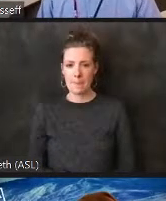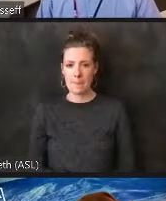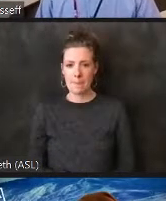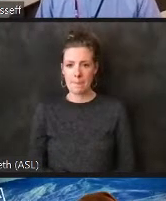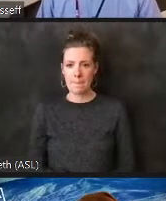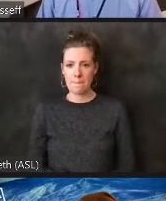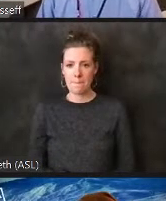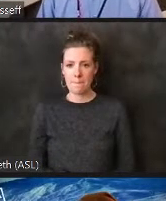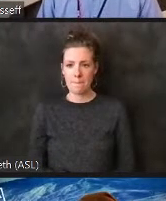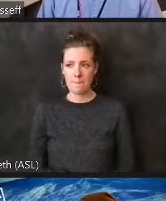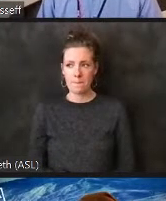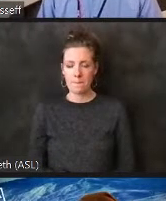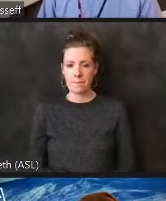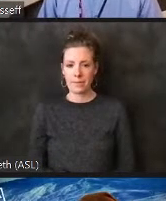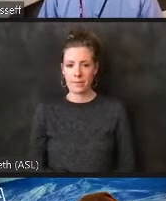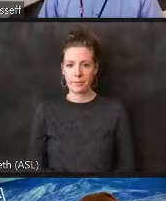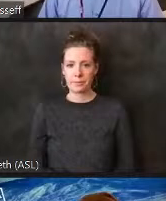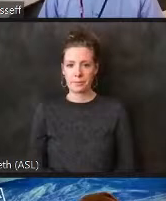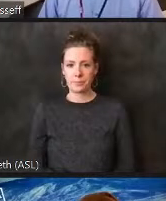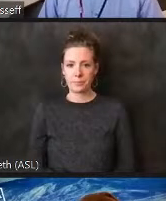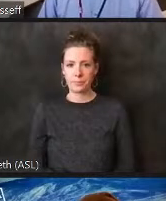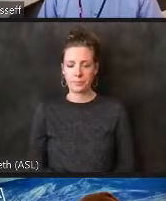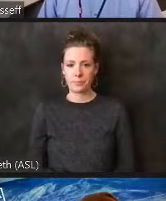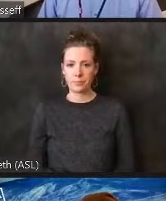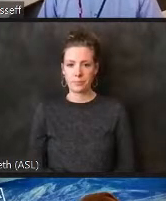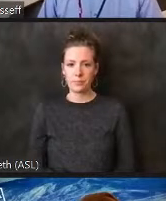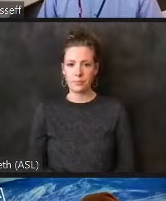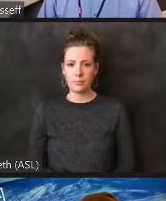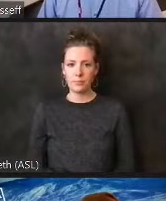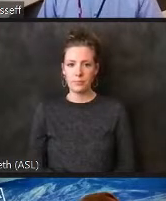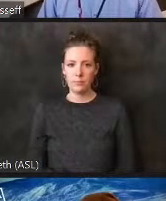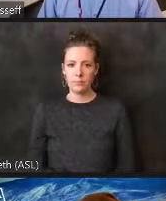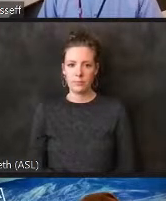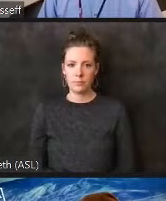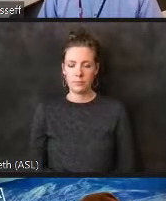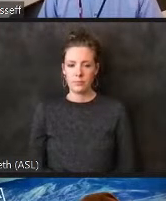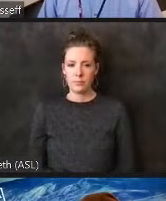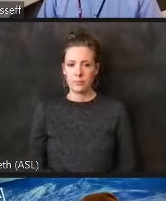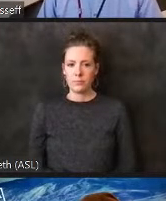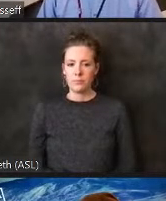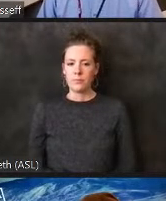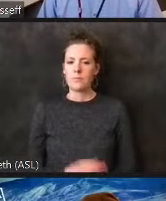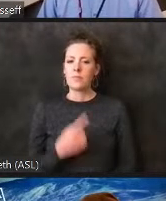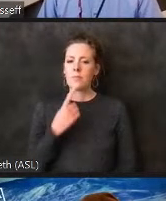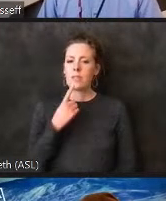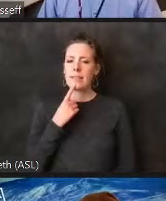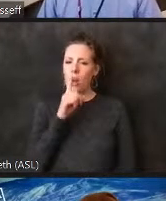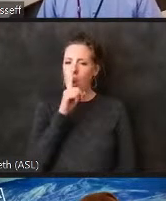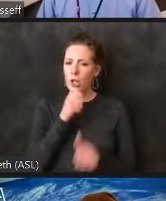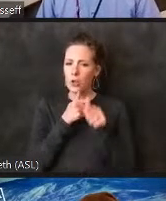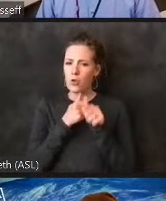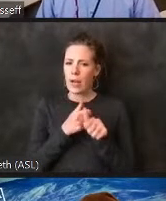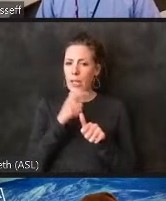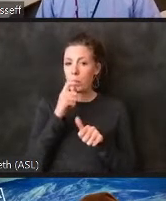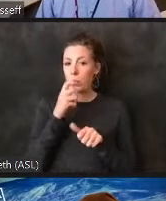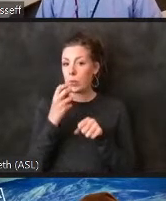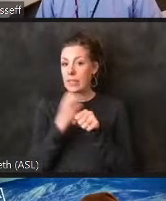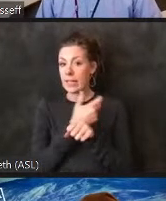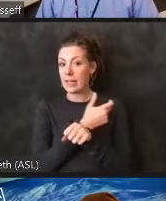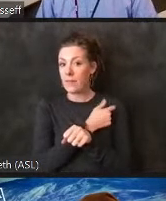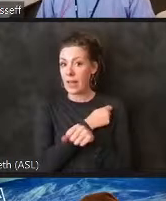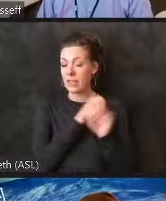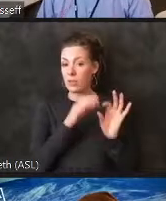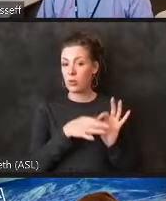Let me start with one. They ask, are you tracking who is getting the vaccine in terms of